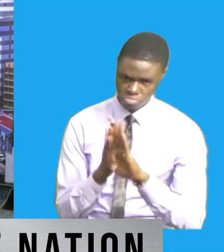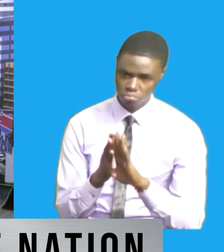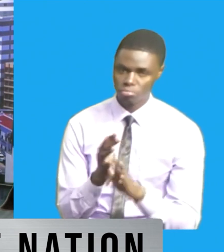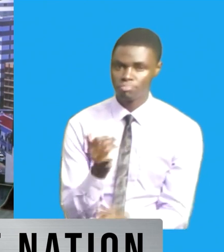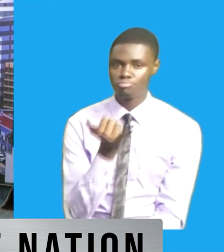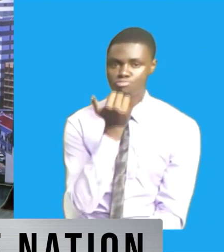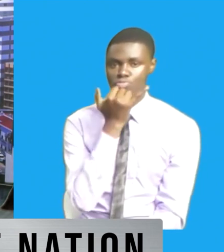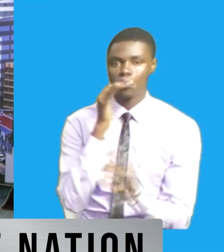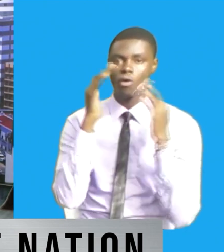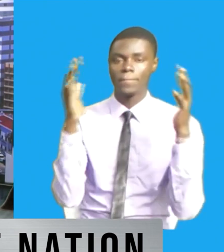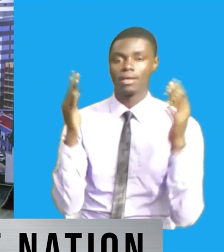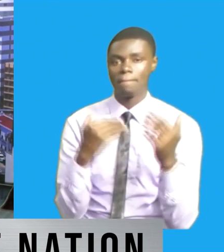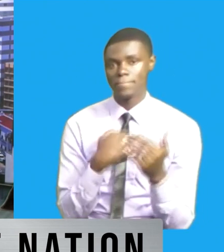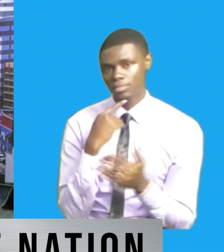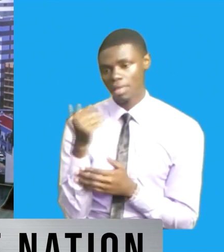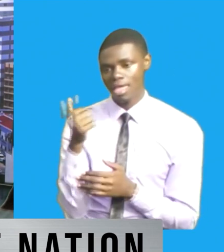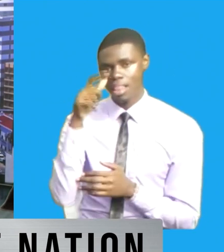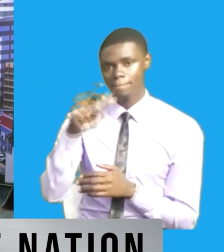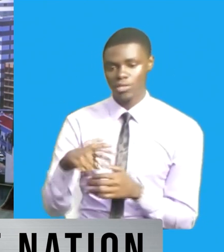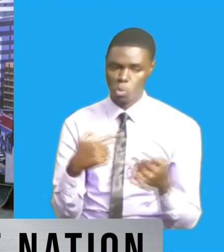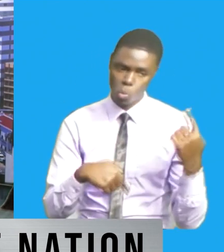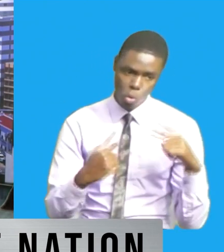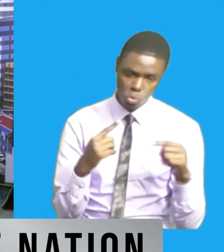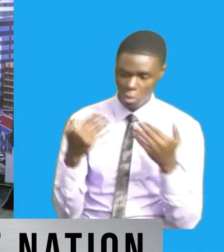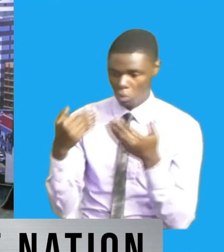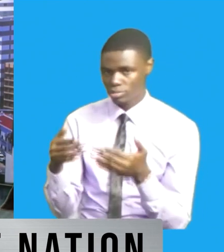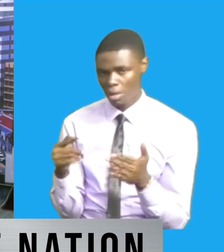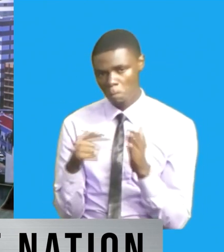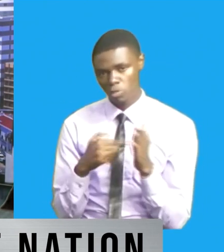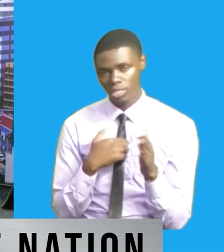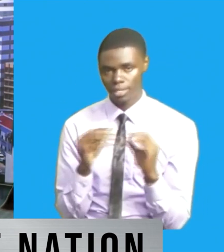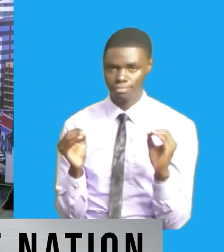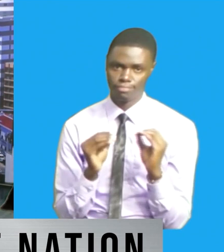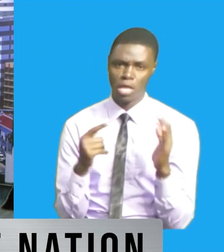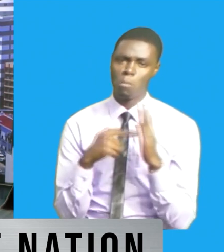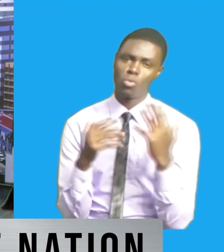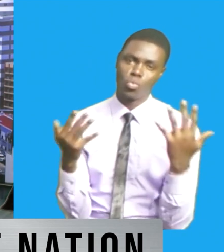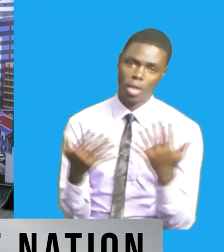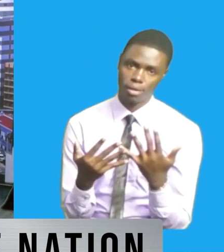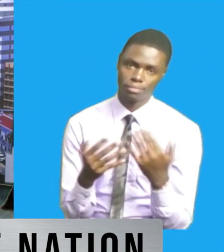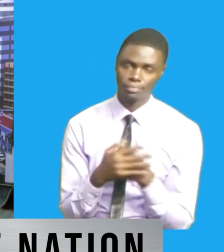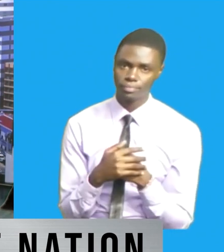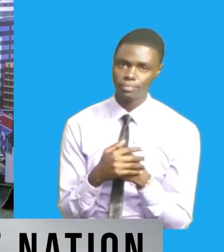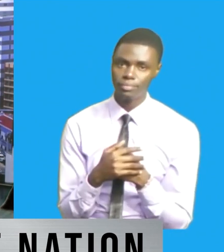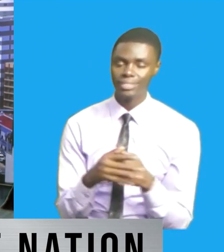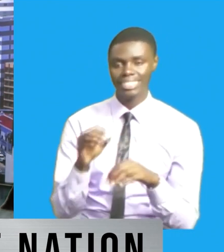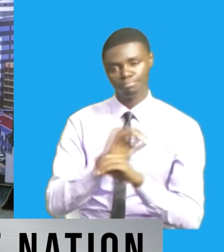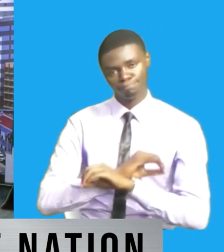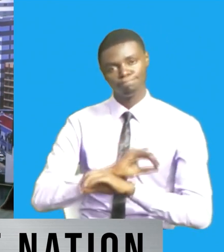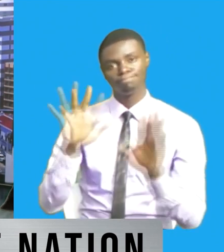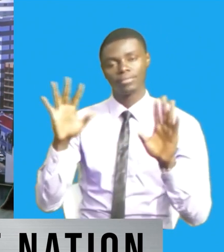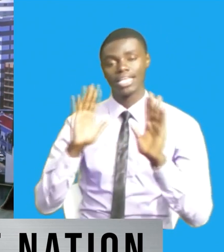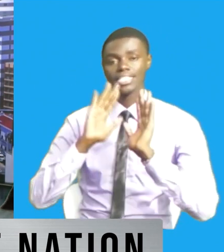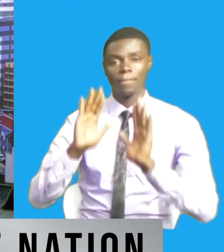makosa kubwa sana. And I'm not saying that anybody won or anybody lost. That's not my point. The point is kwamba transparency